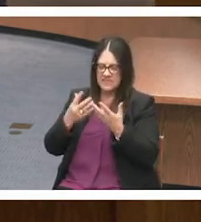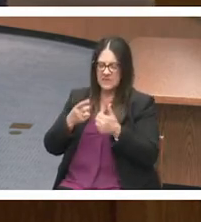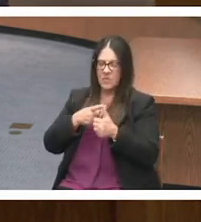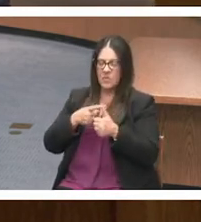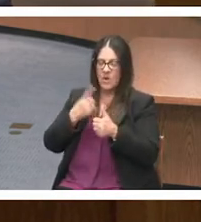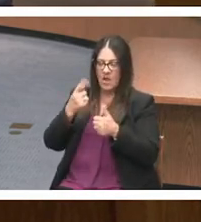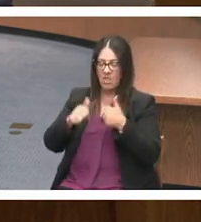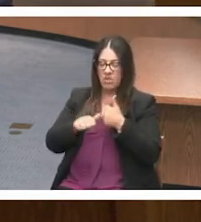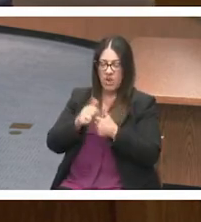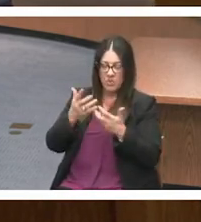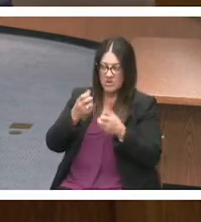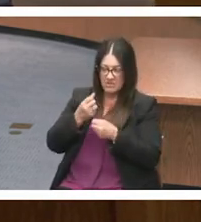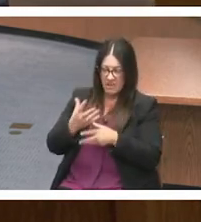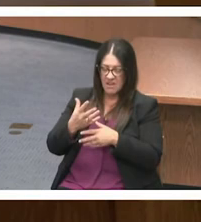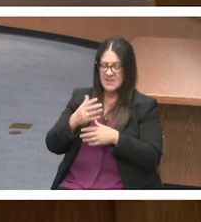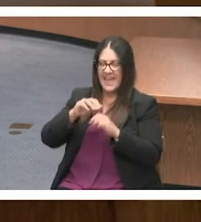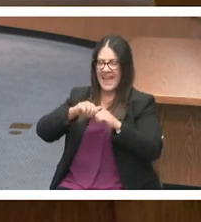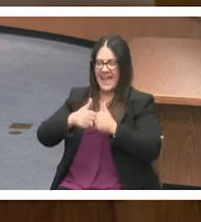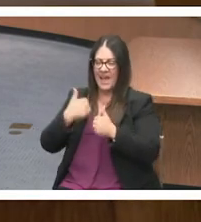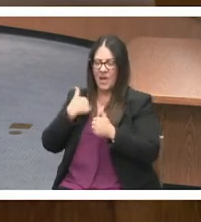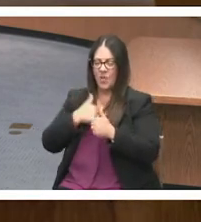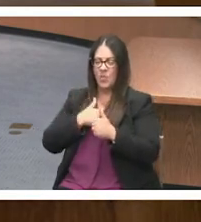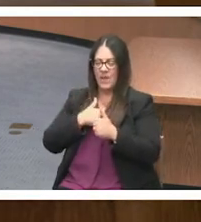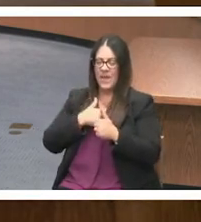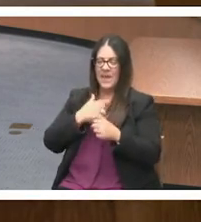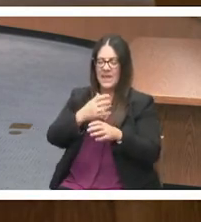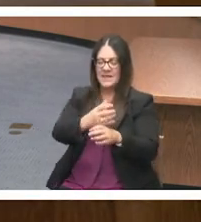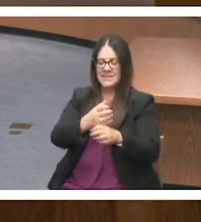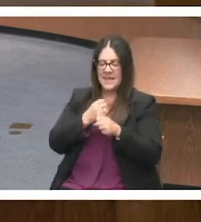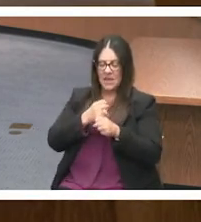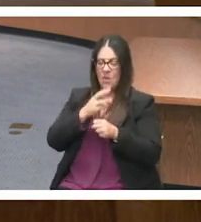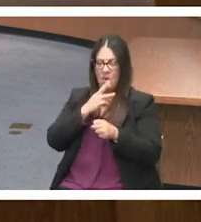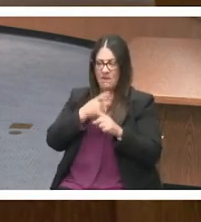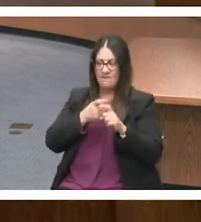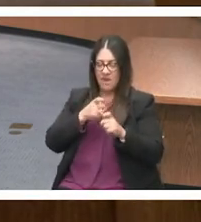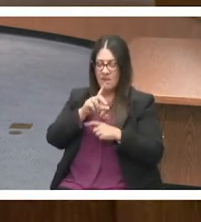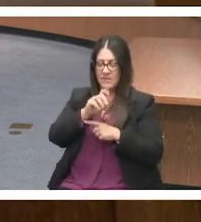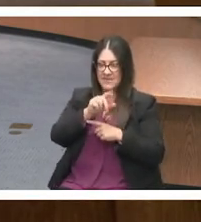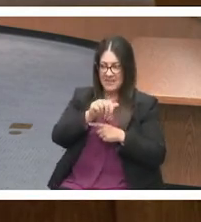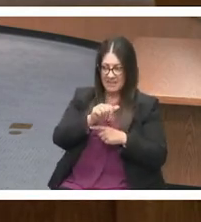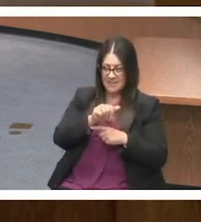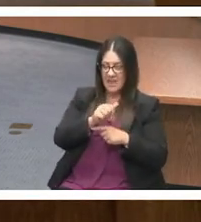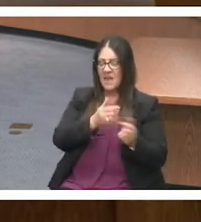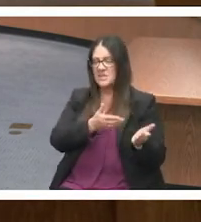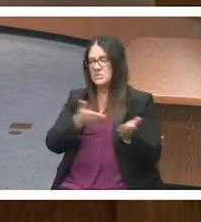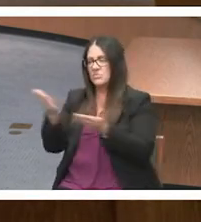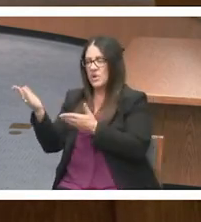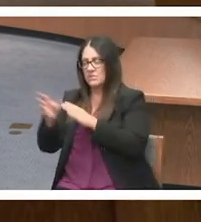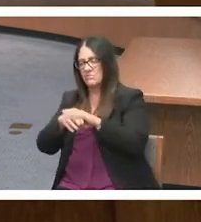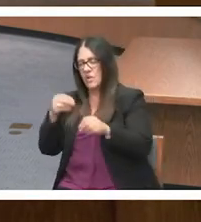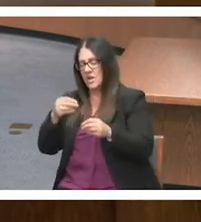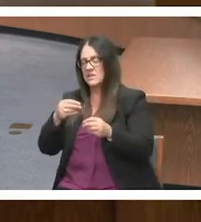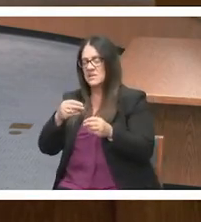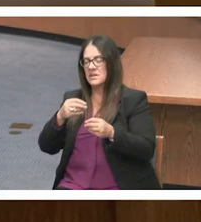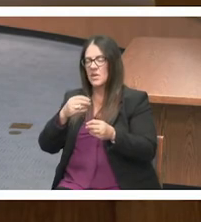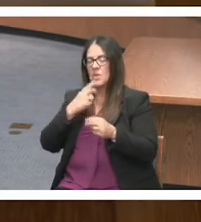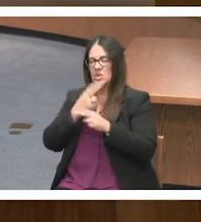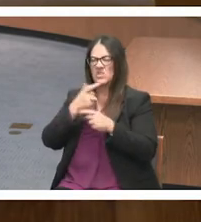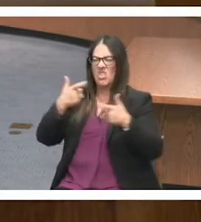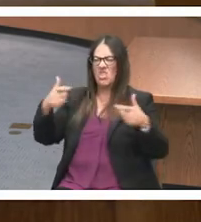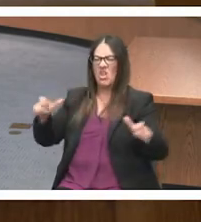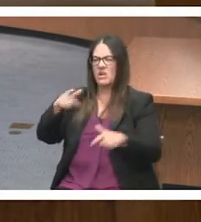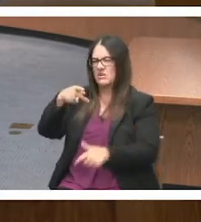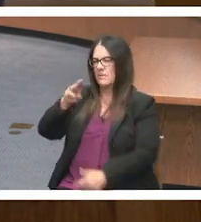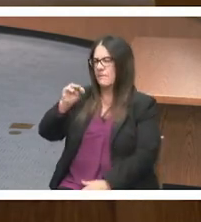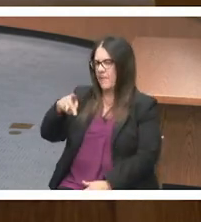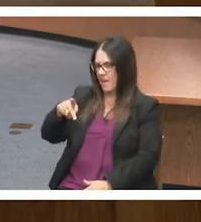threats is the way that our water gets exported from the Delta. We use very large pumps to export a portion of